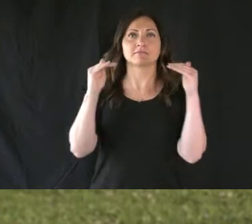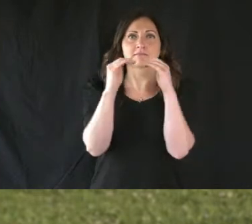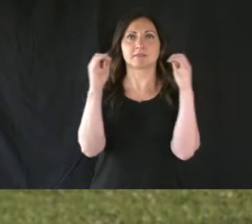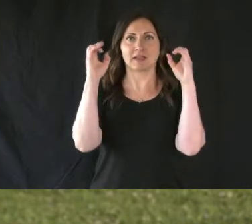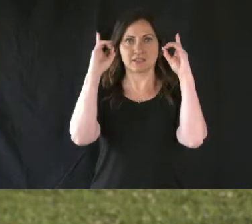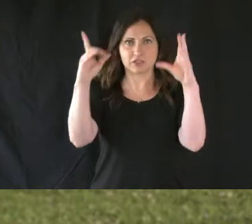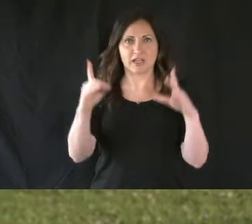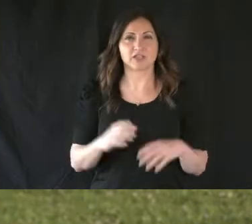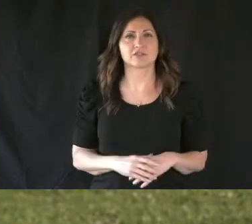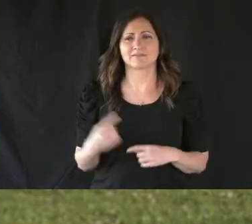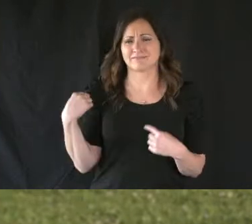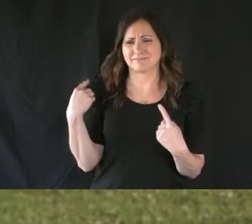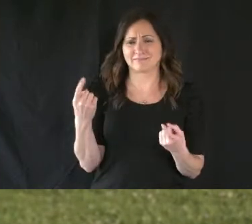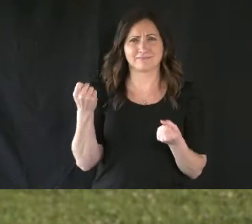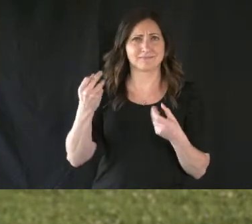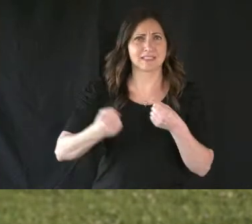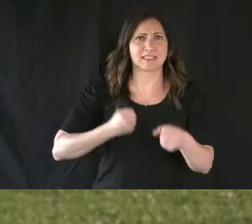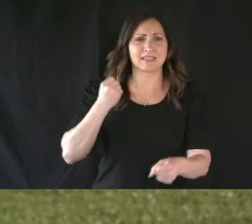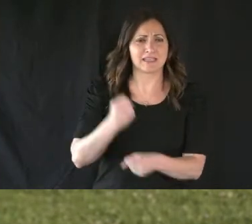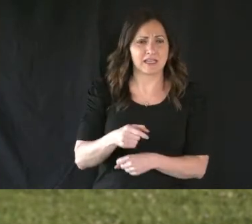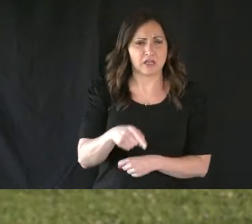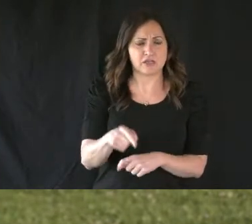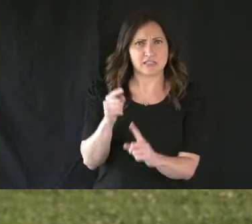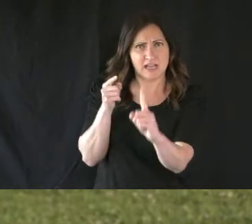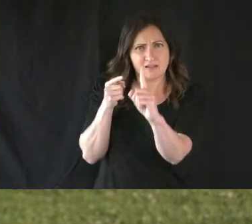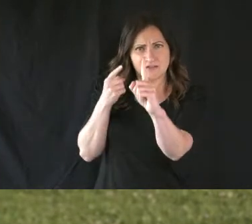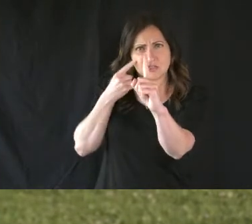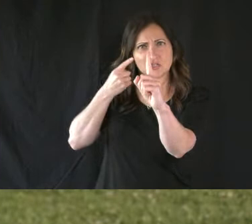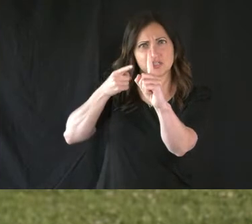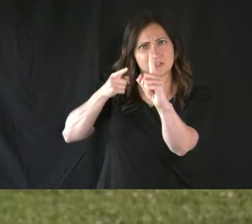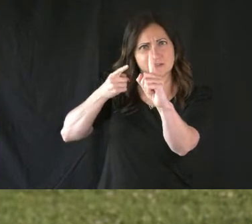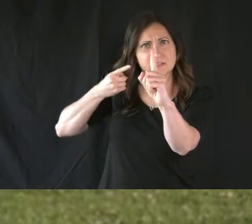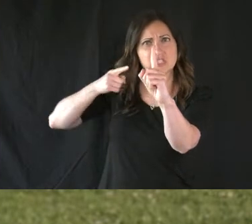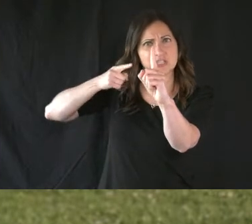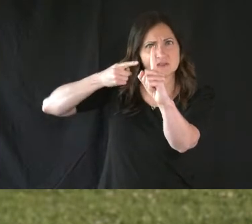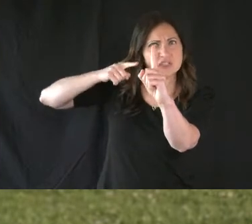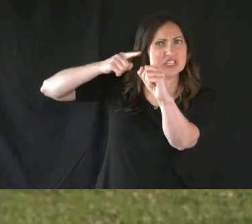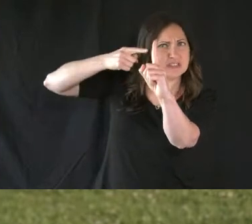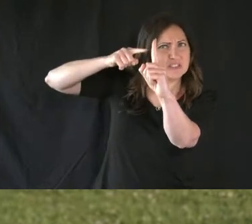our graduates have been striving to reach the educational